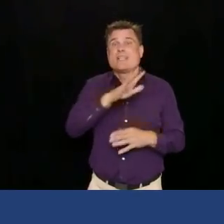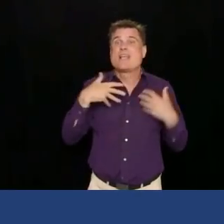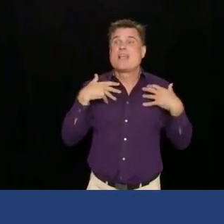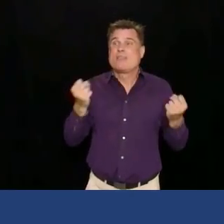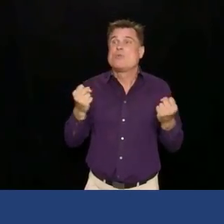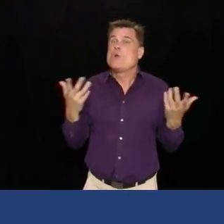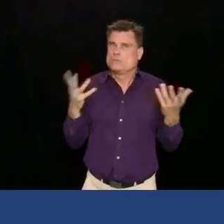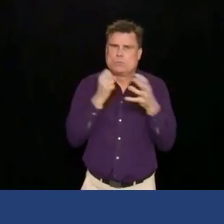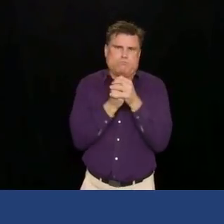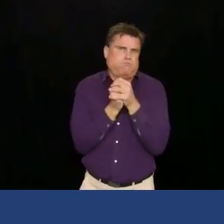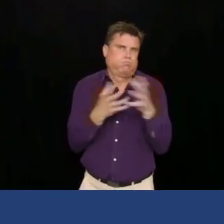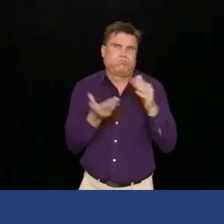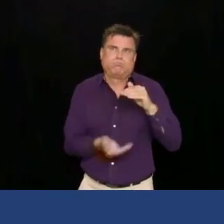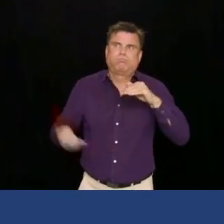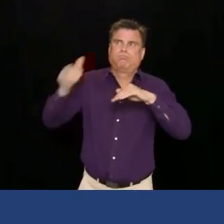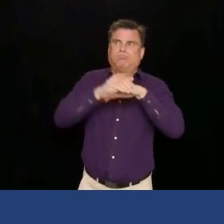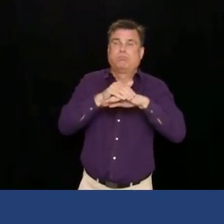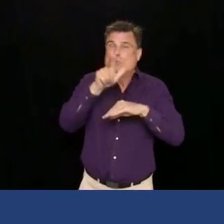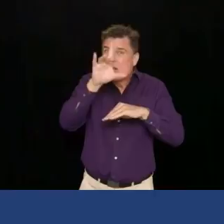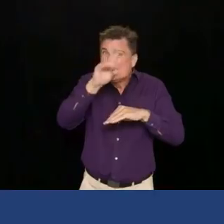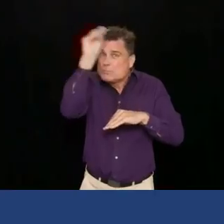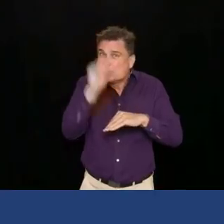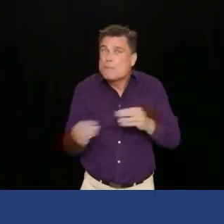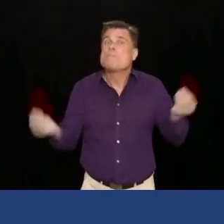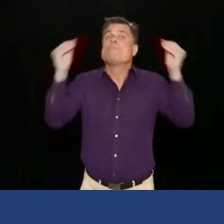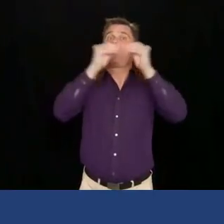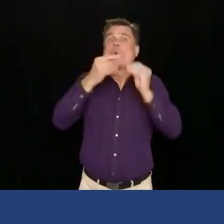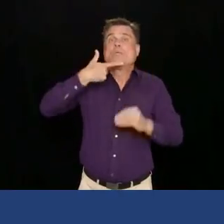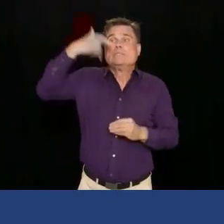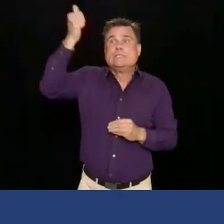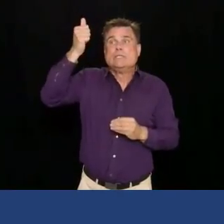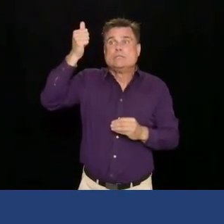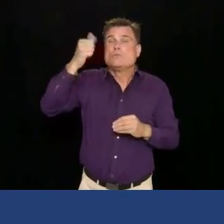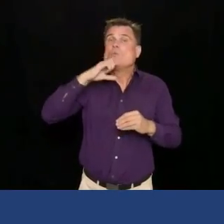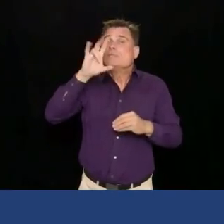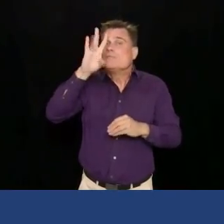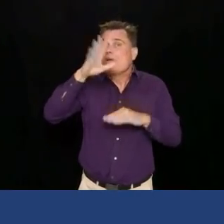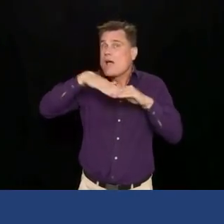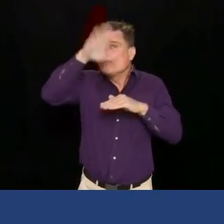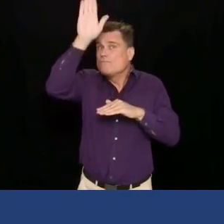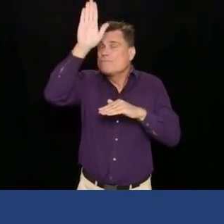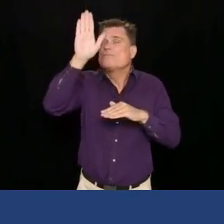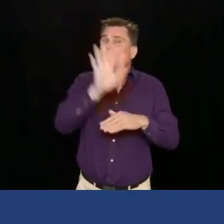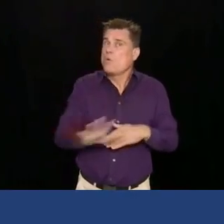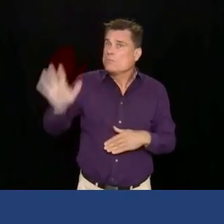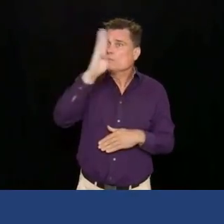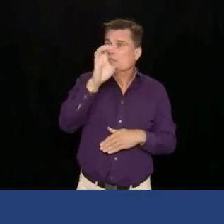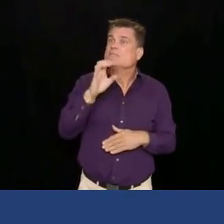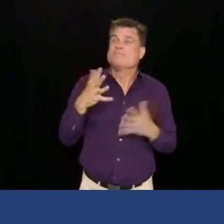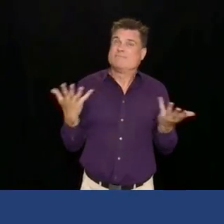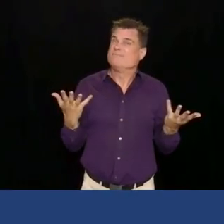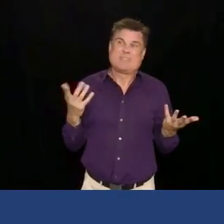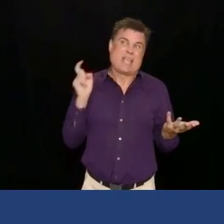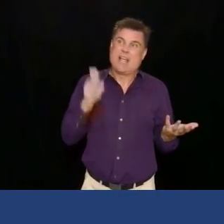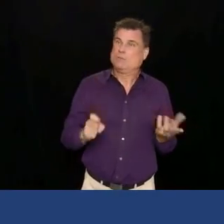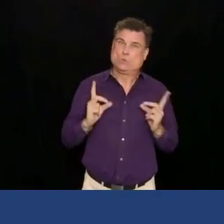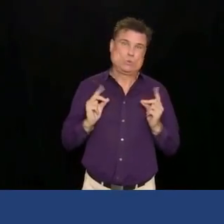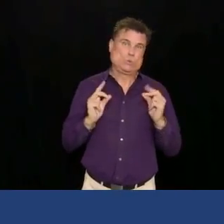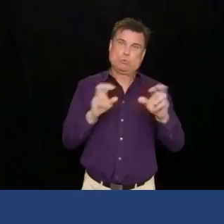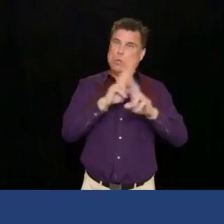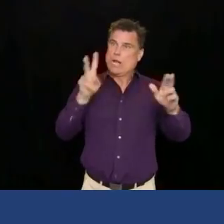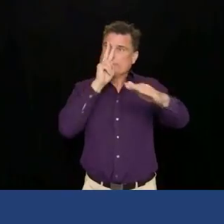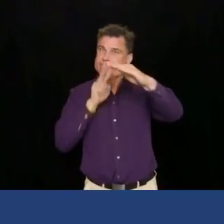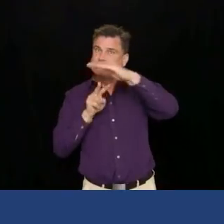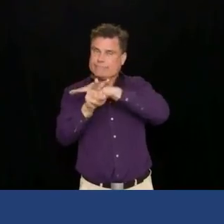28% seniors in the next 5 years. That's why we're planning and preparing now for the more people needing